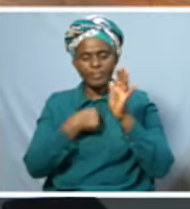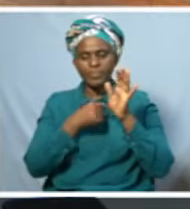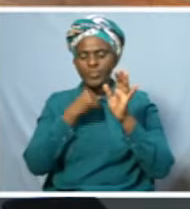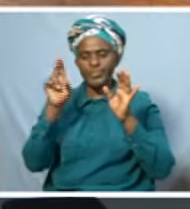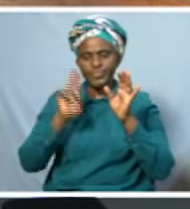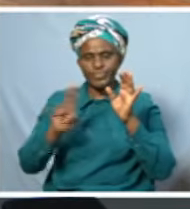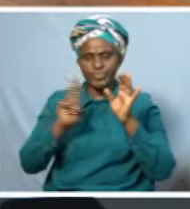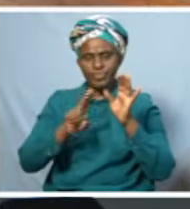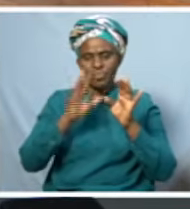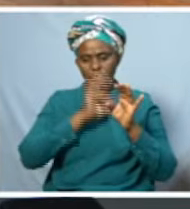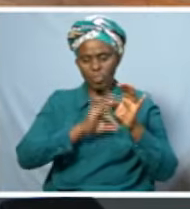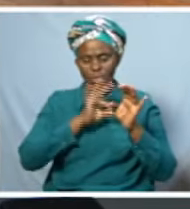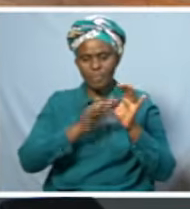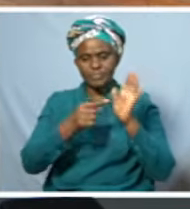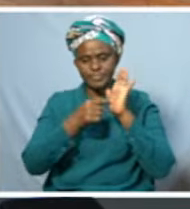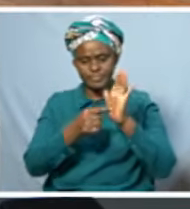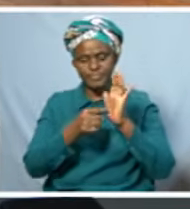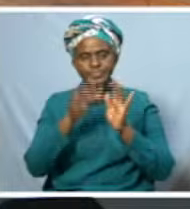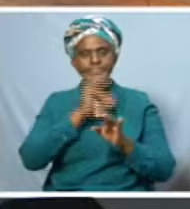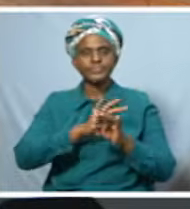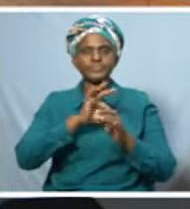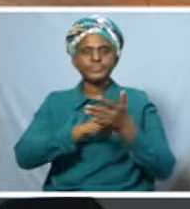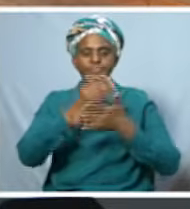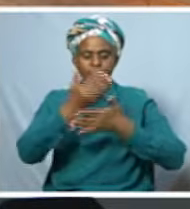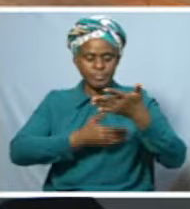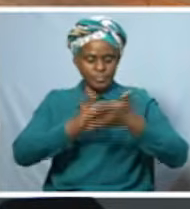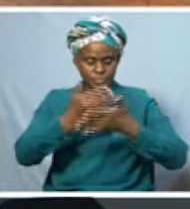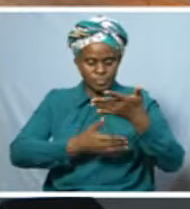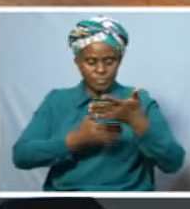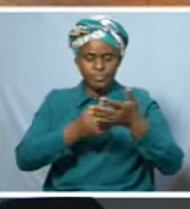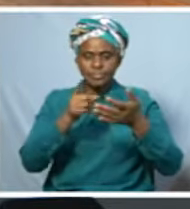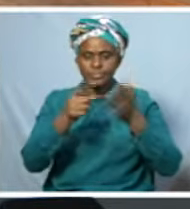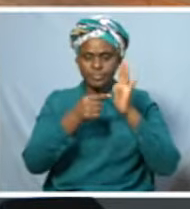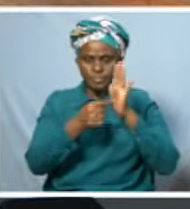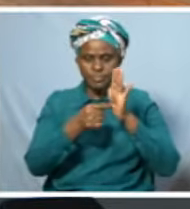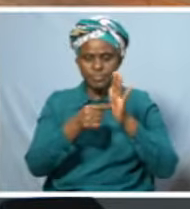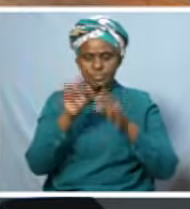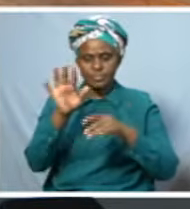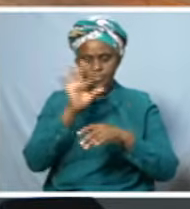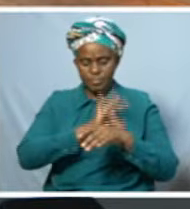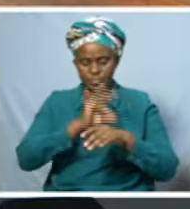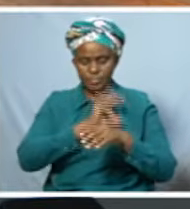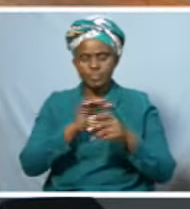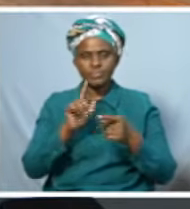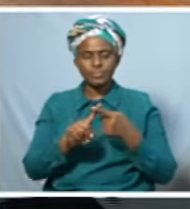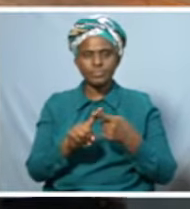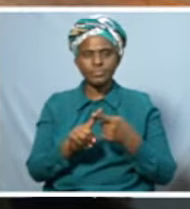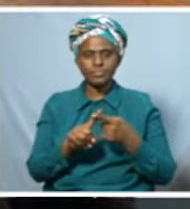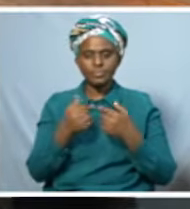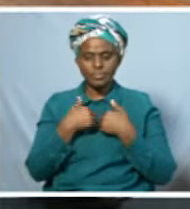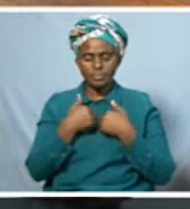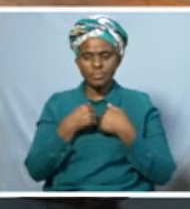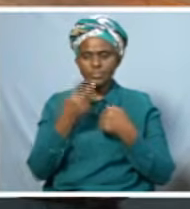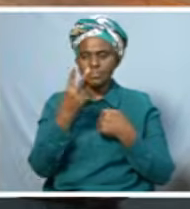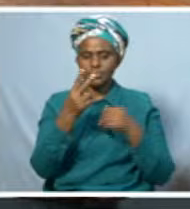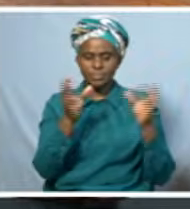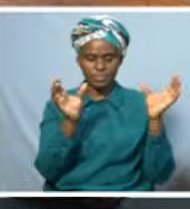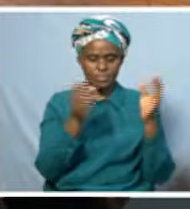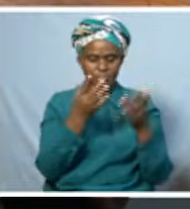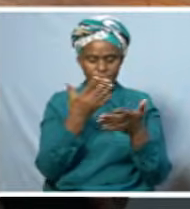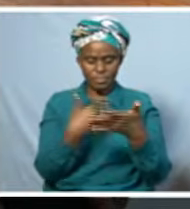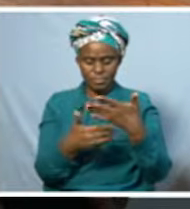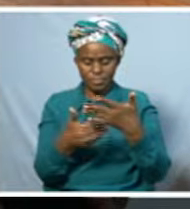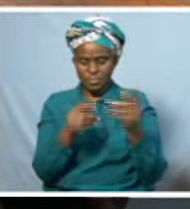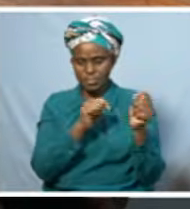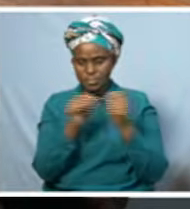use a let me just say a pay slip. Then he also produces a pay slip too. He has two documents.